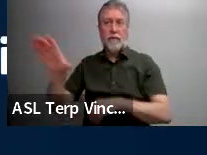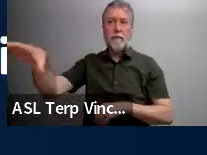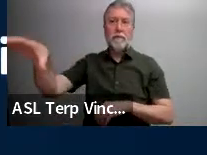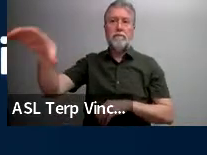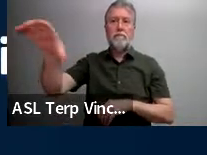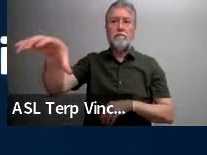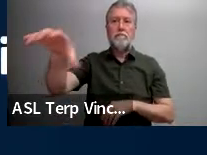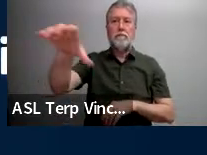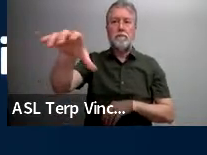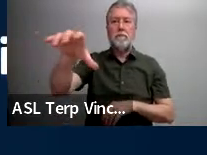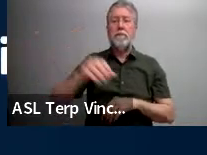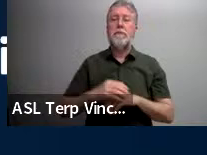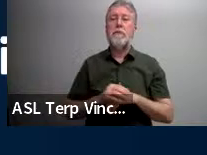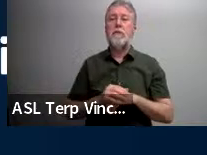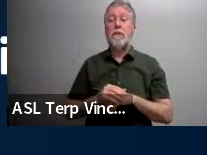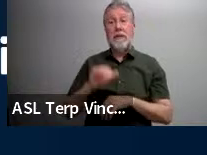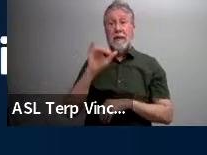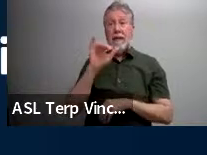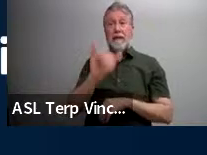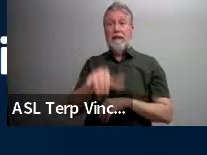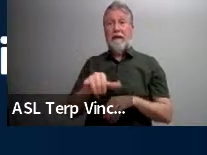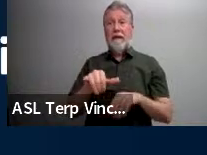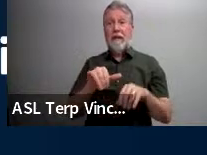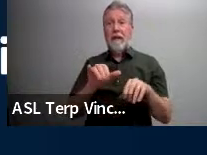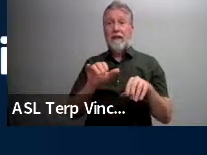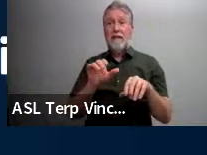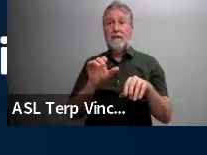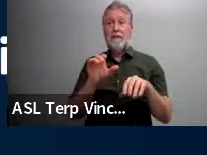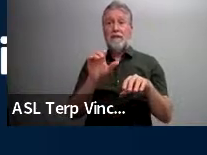these systems are being used there,